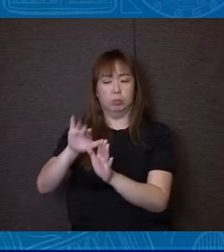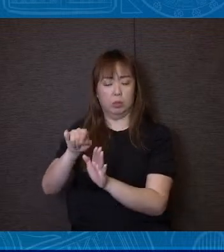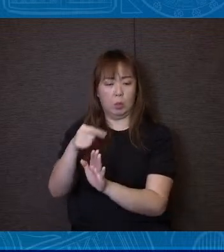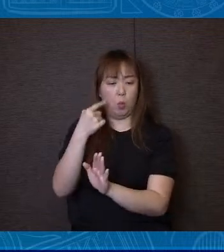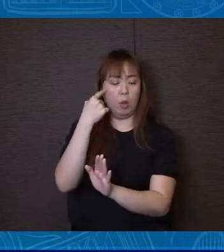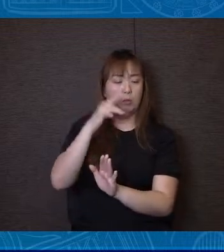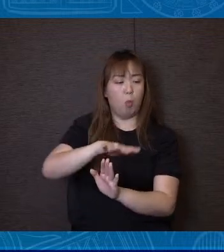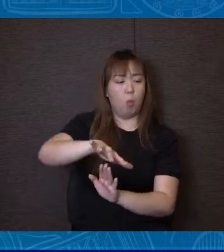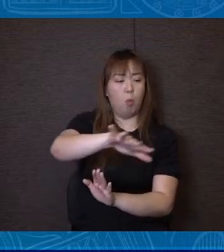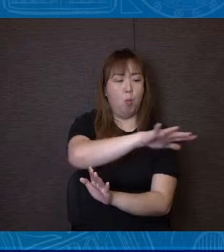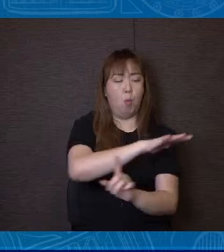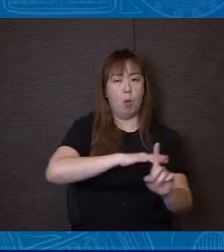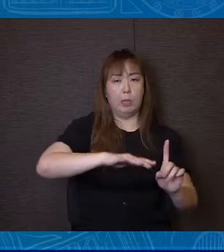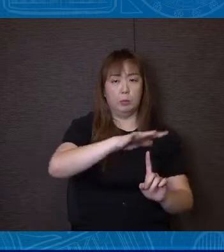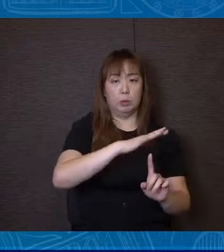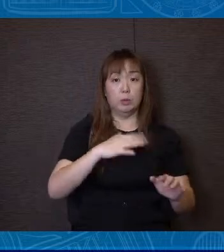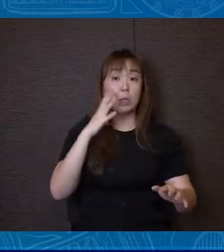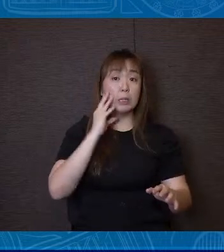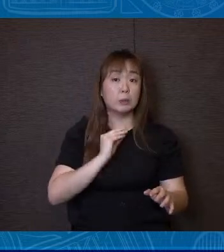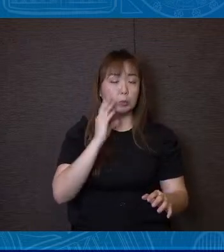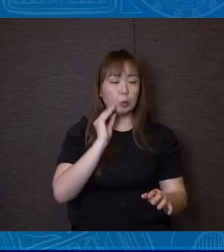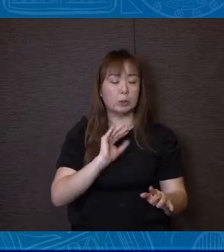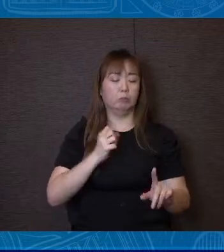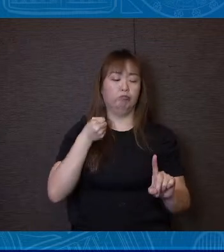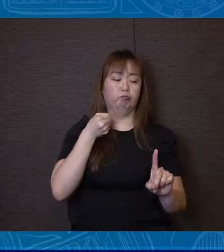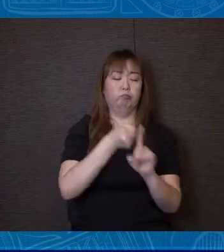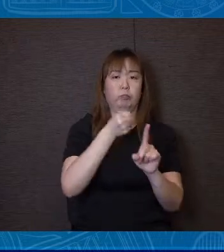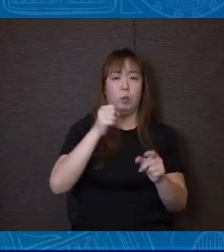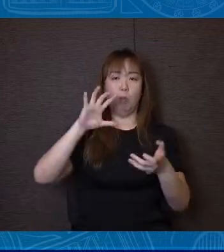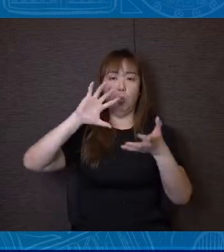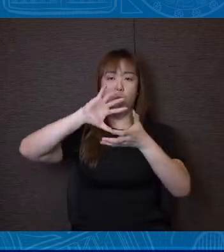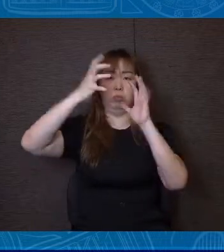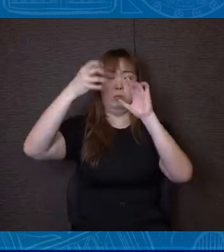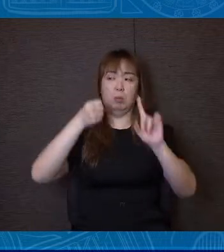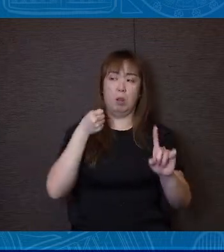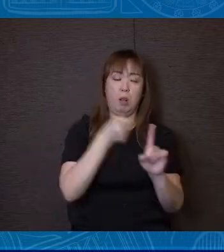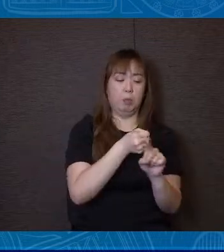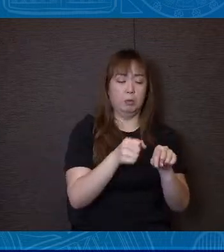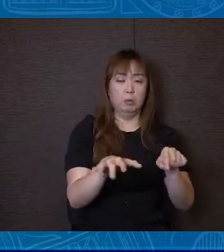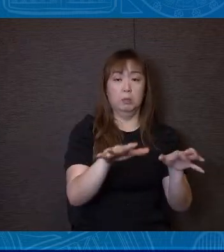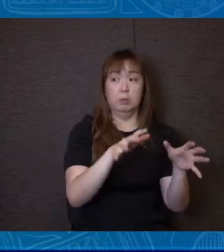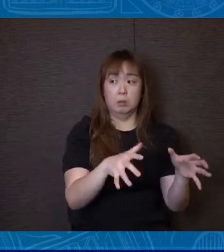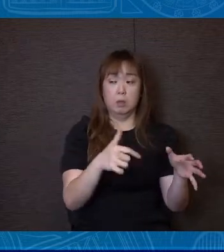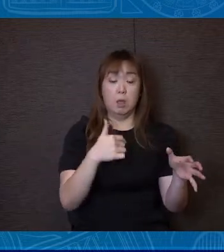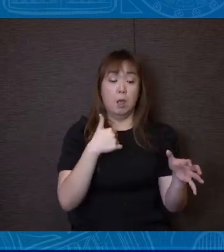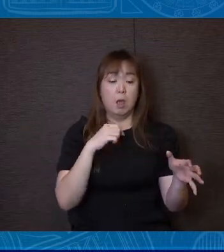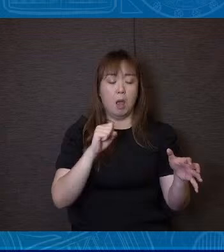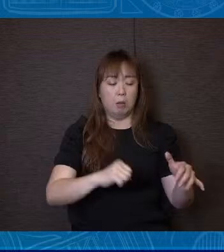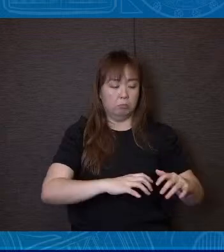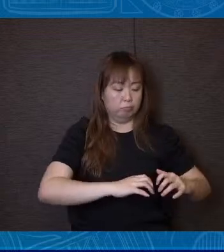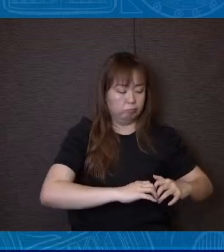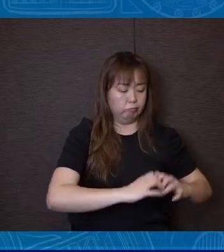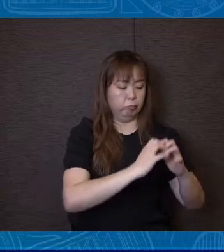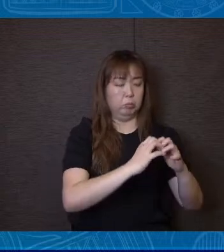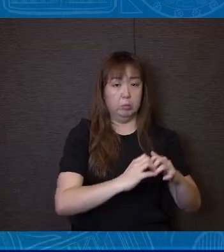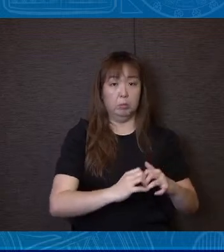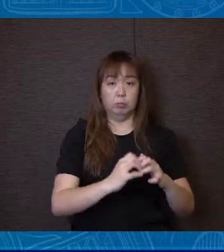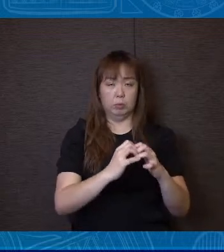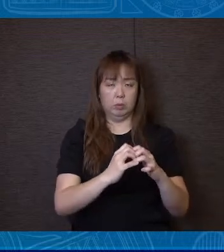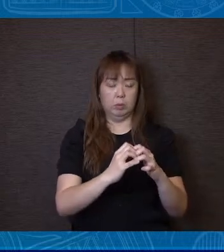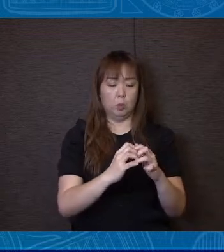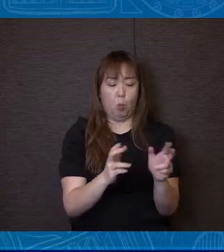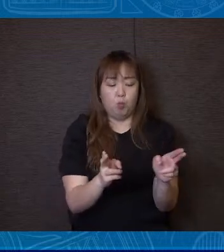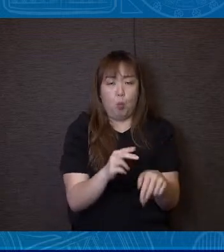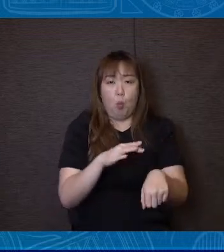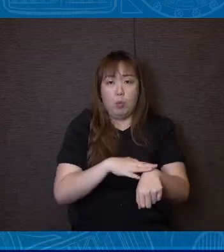something happens. Experience, when we get hit by a typhoon, we're able to restore the service within a certain period of